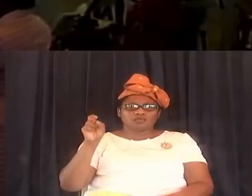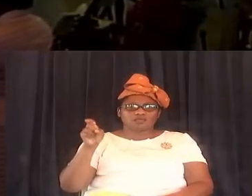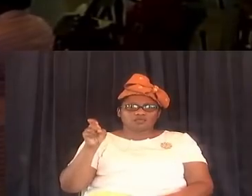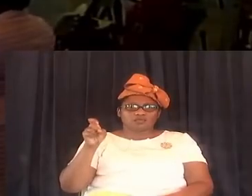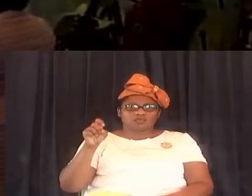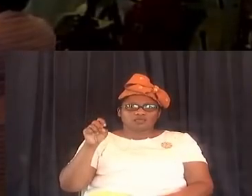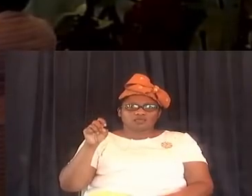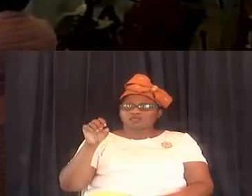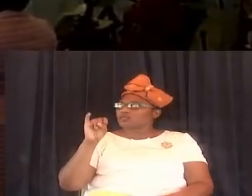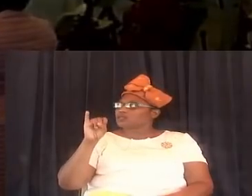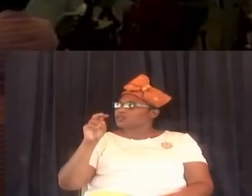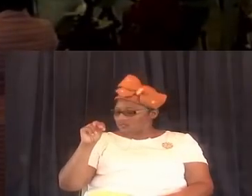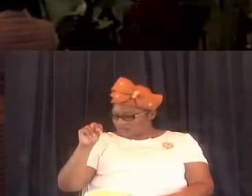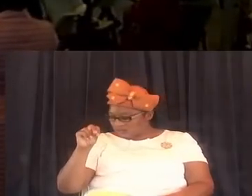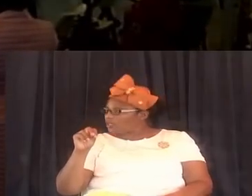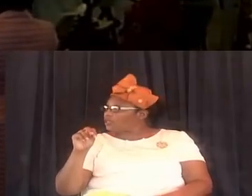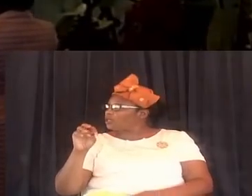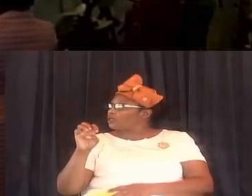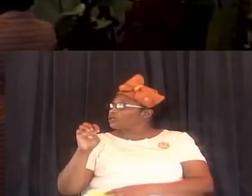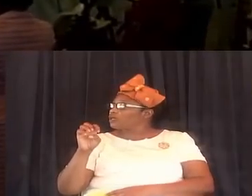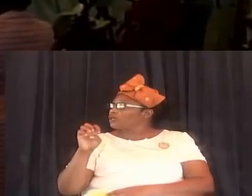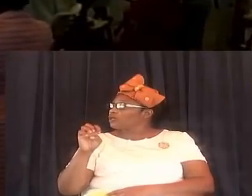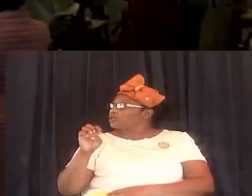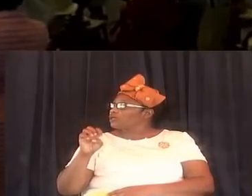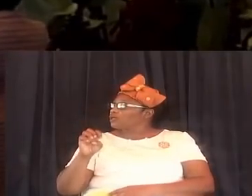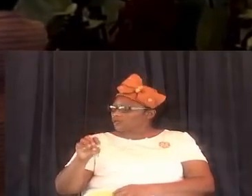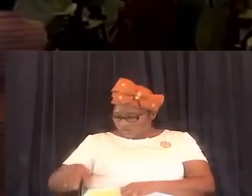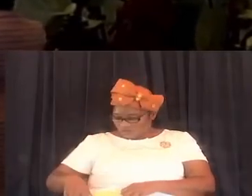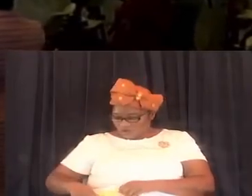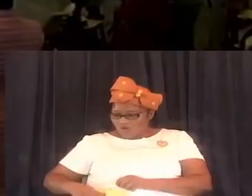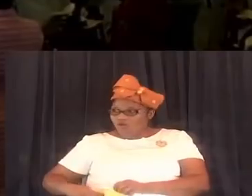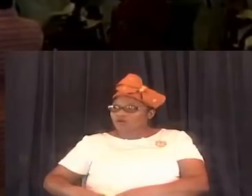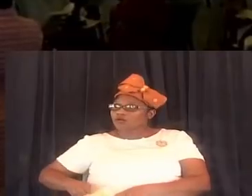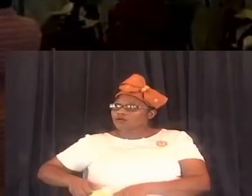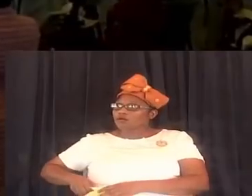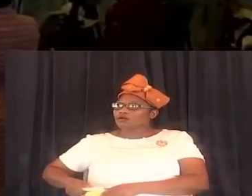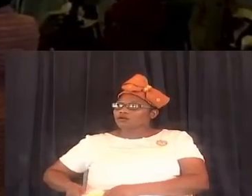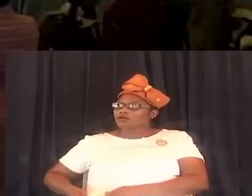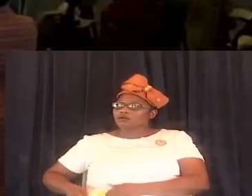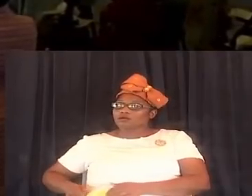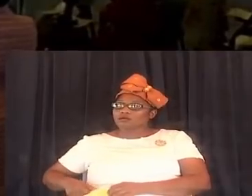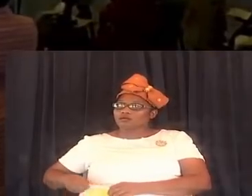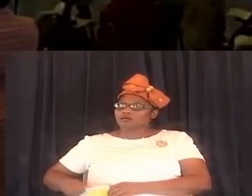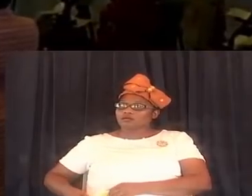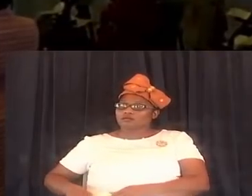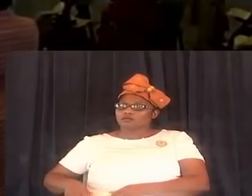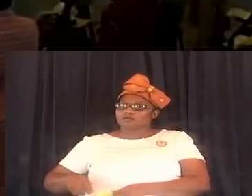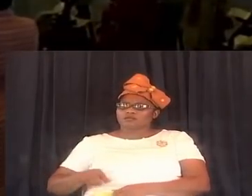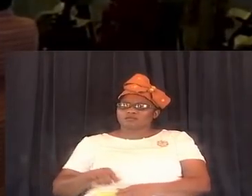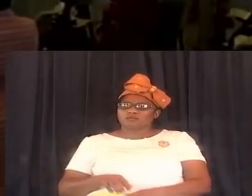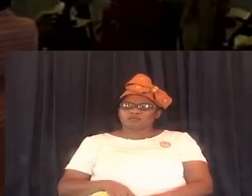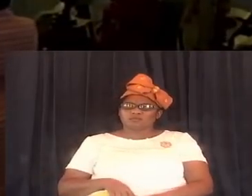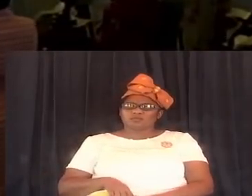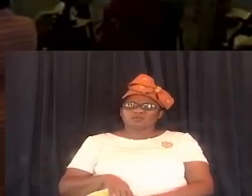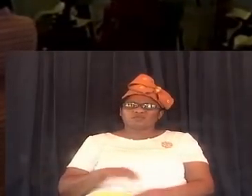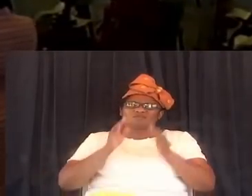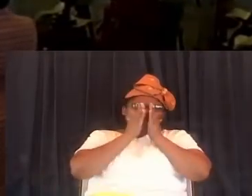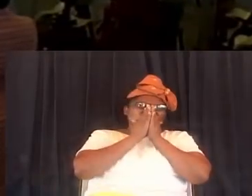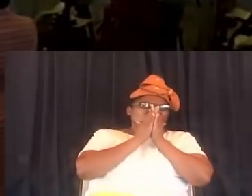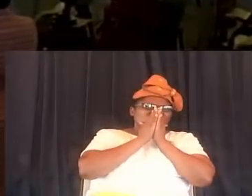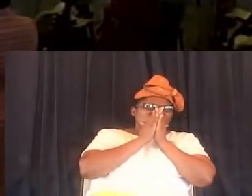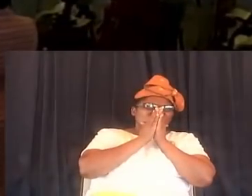Navlet Joseph have some back pain. You have Sister Russell, who have